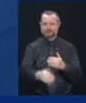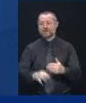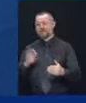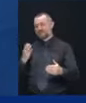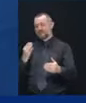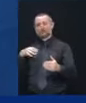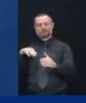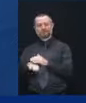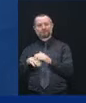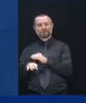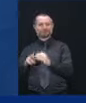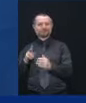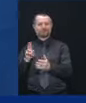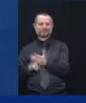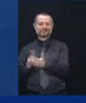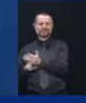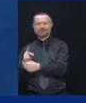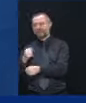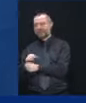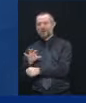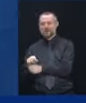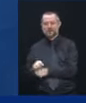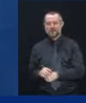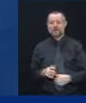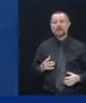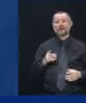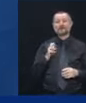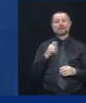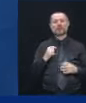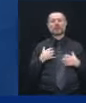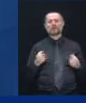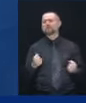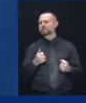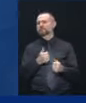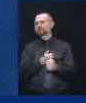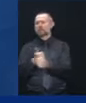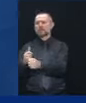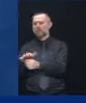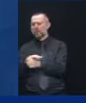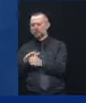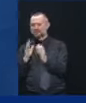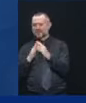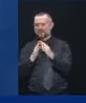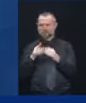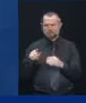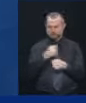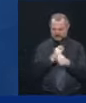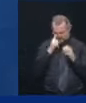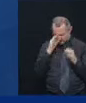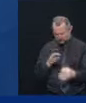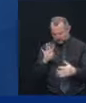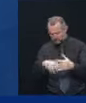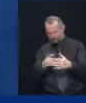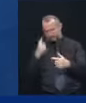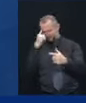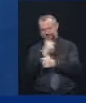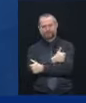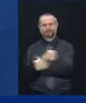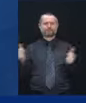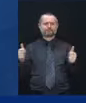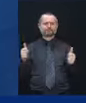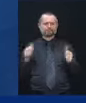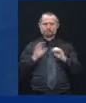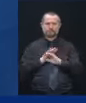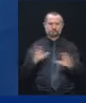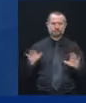15th. We'll leave it to the local health departments about when they start scheduling, but they can't